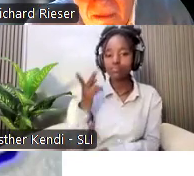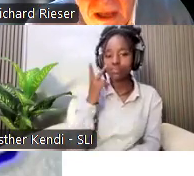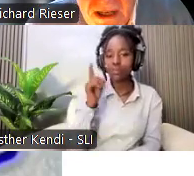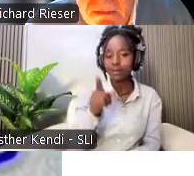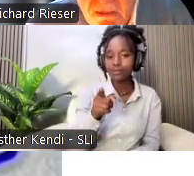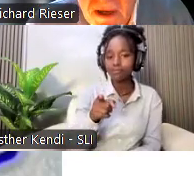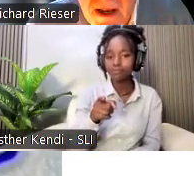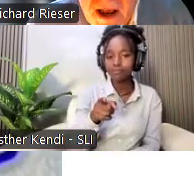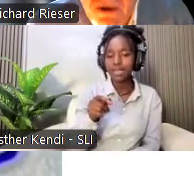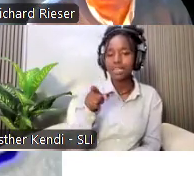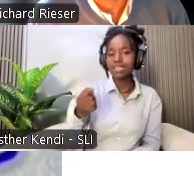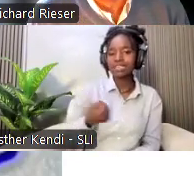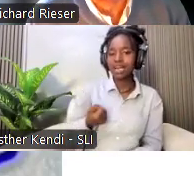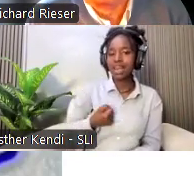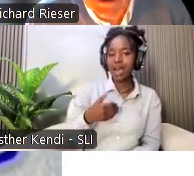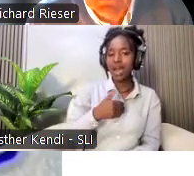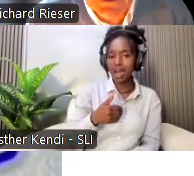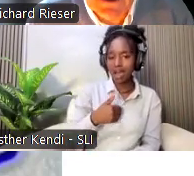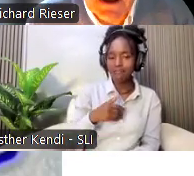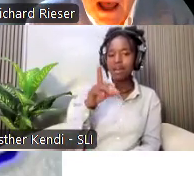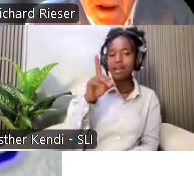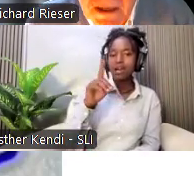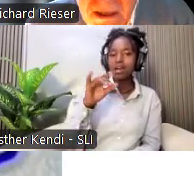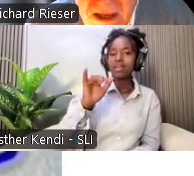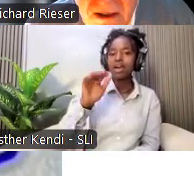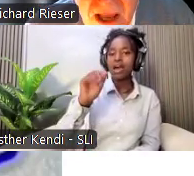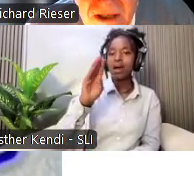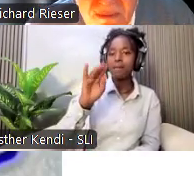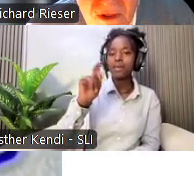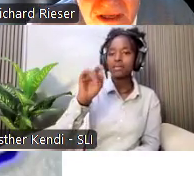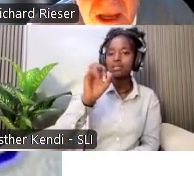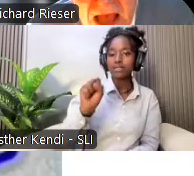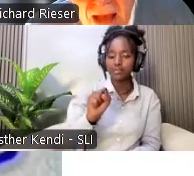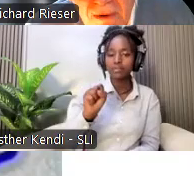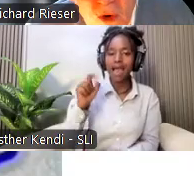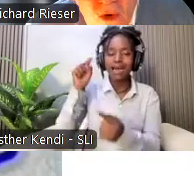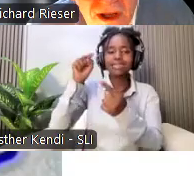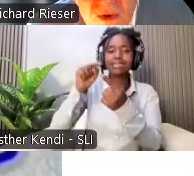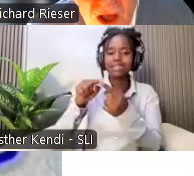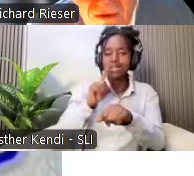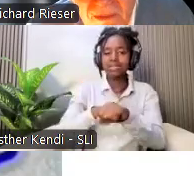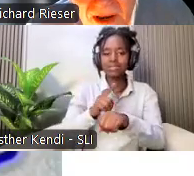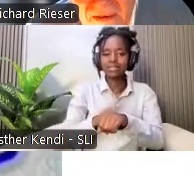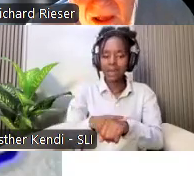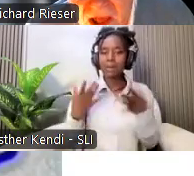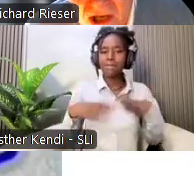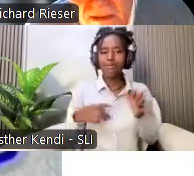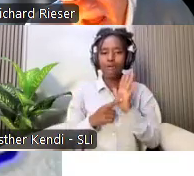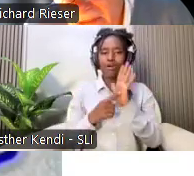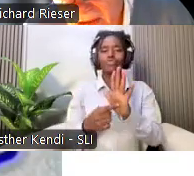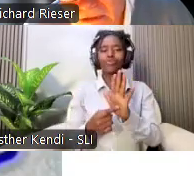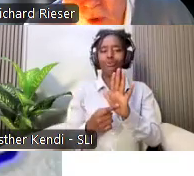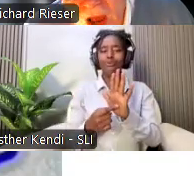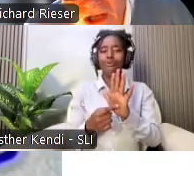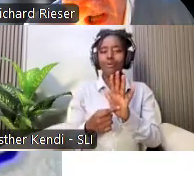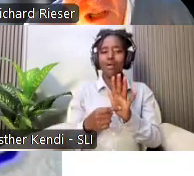of diabetes. She probably didn't know she lived under a shadow till the Diabetes Association put this up on hoardings all over Britain. She